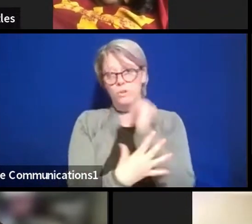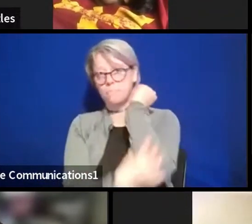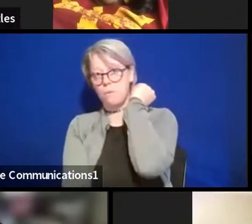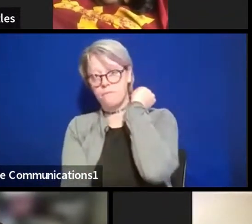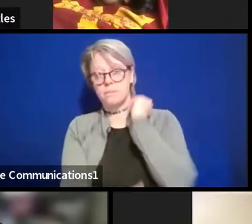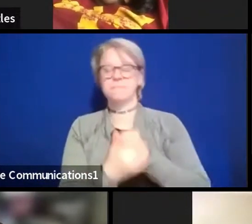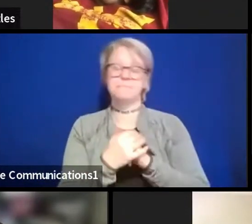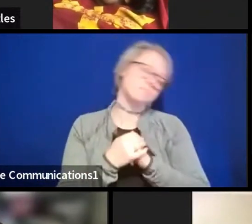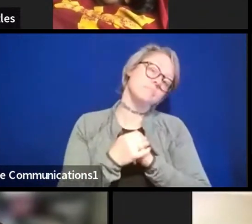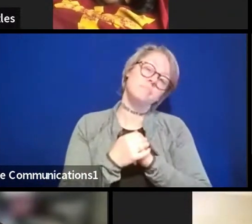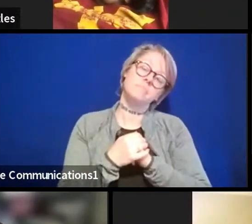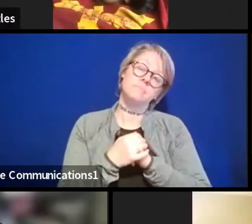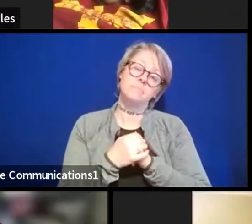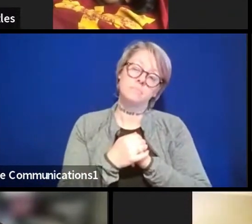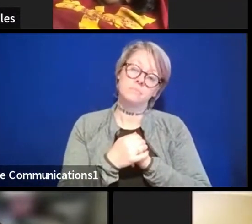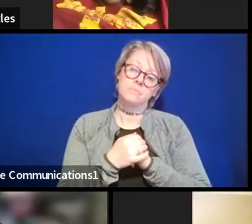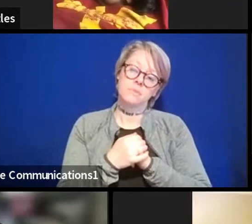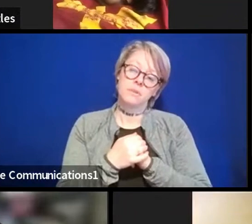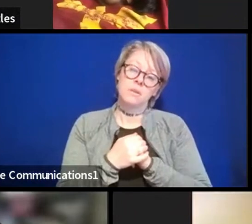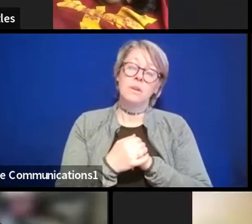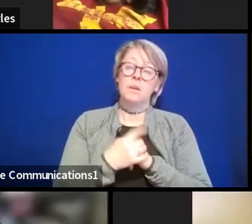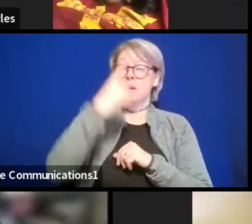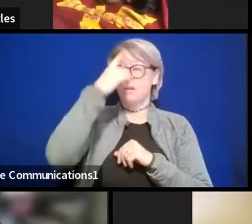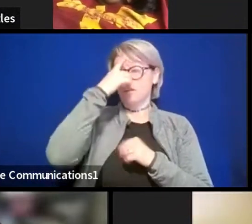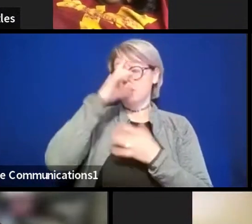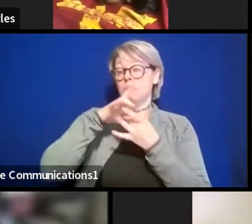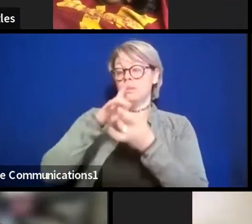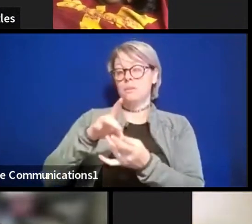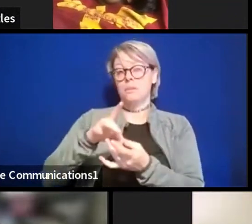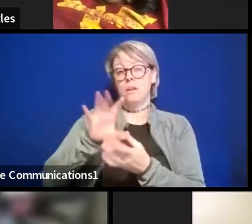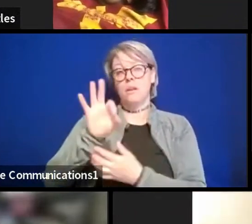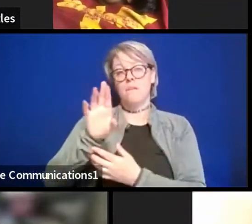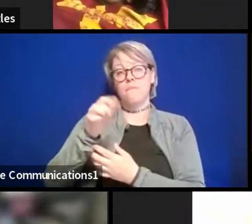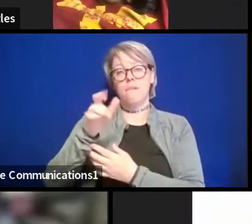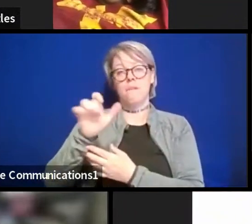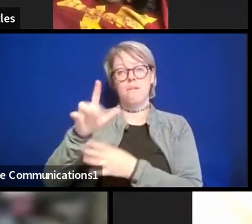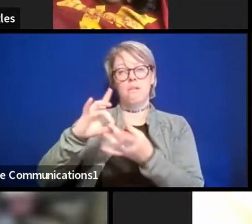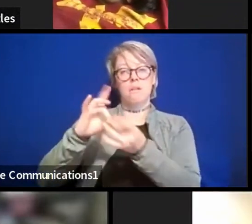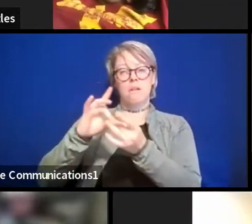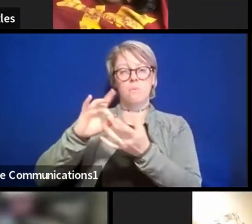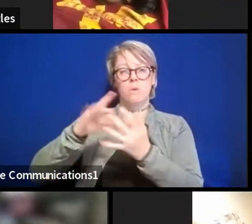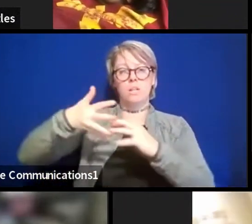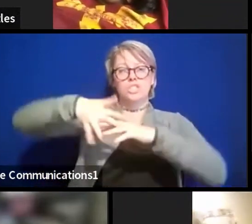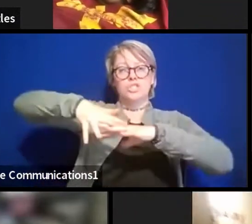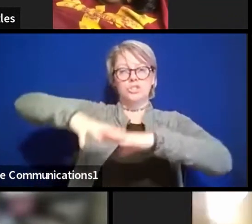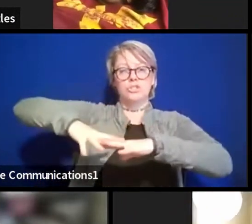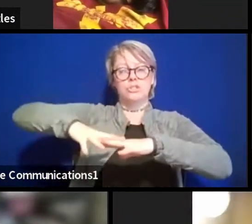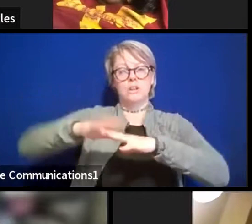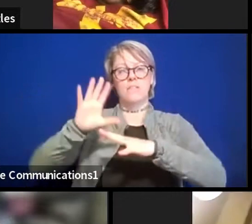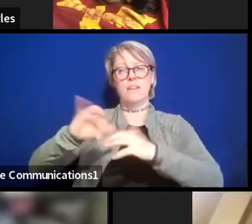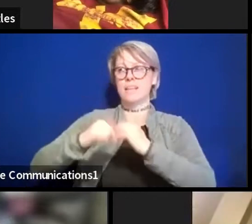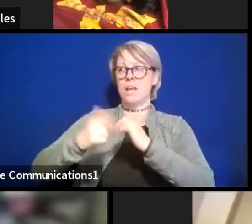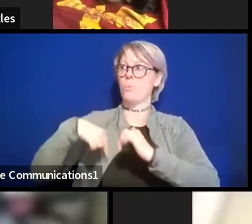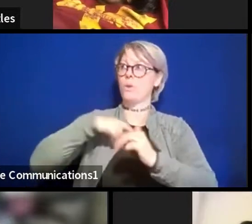And when I think about fungal networks, I think about the ways that we carry everyone